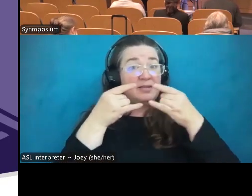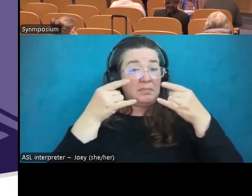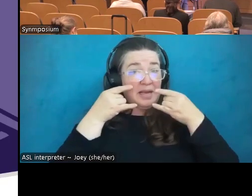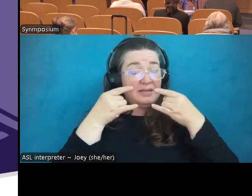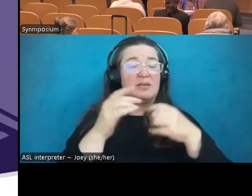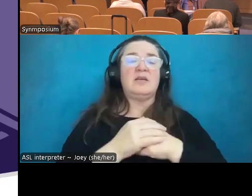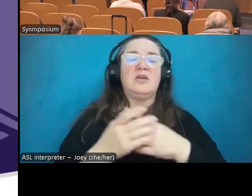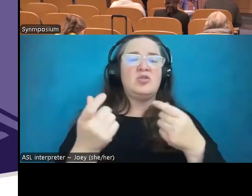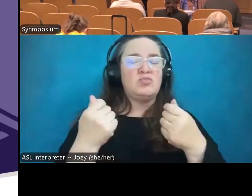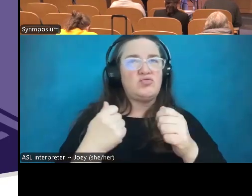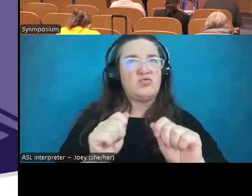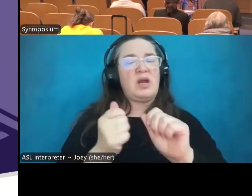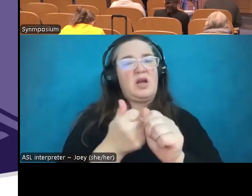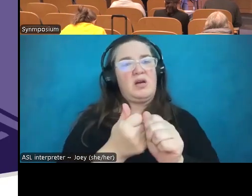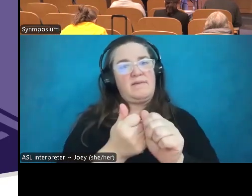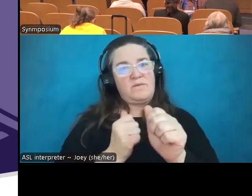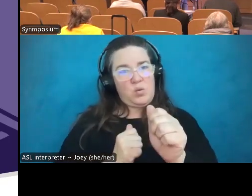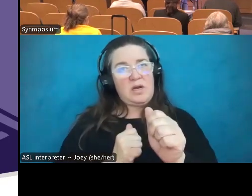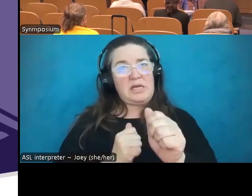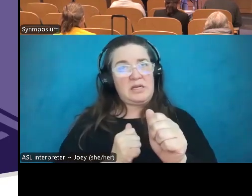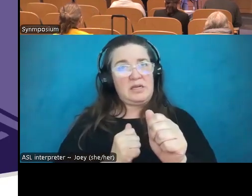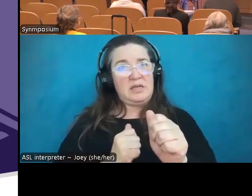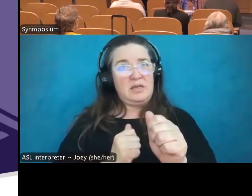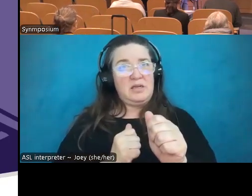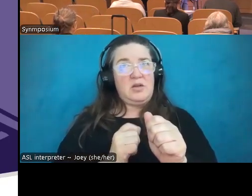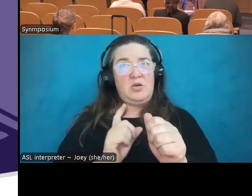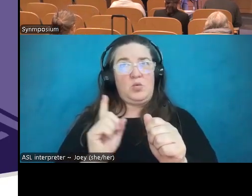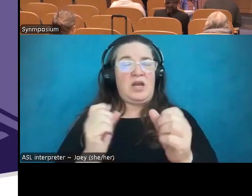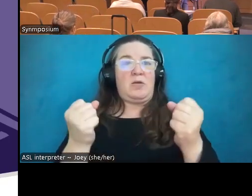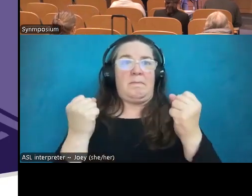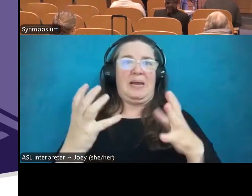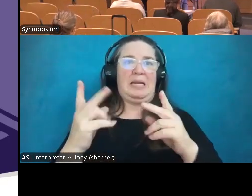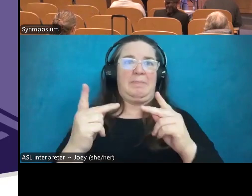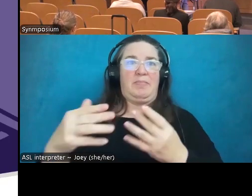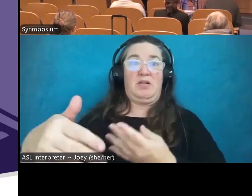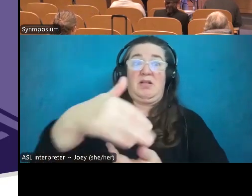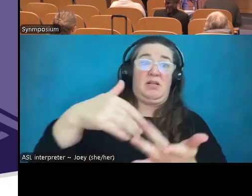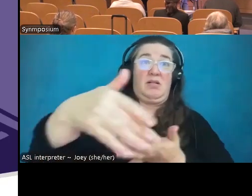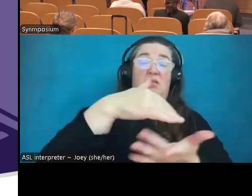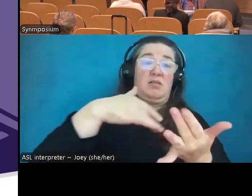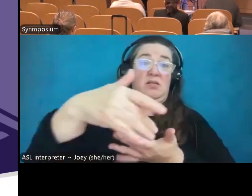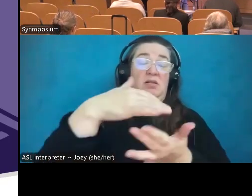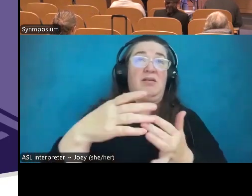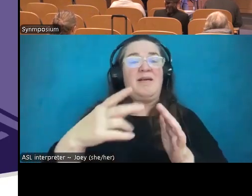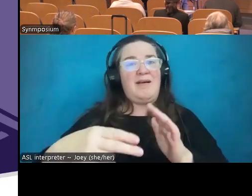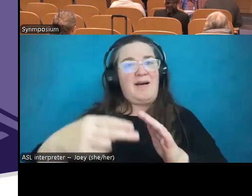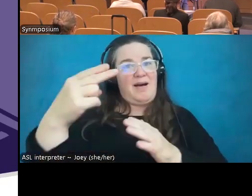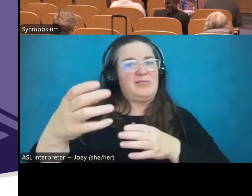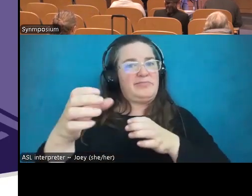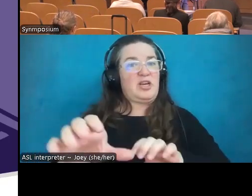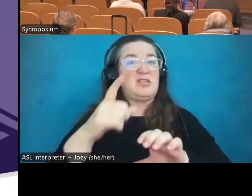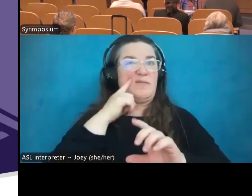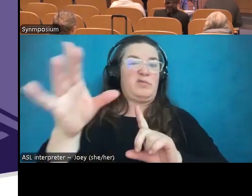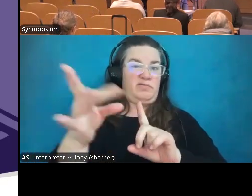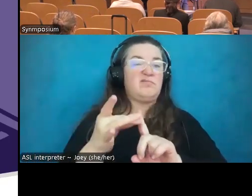can, those places where there's going to be a really, a large concentration of people where you stand a high chance of being infected. Ask